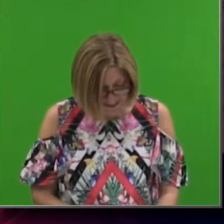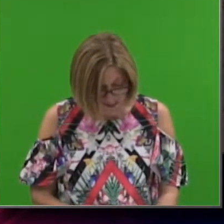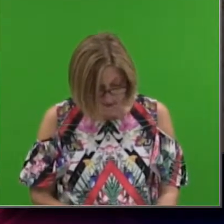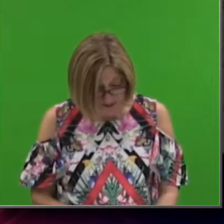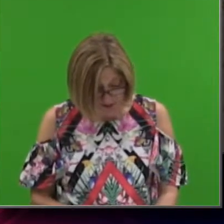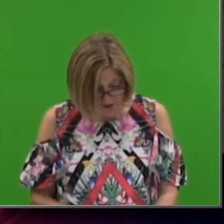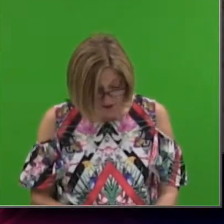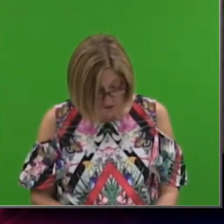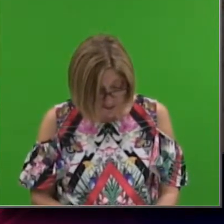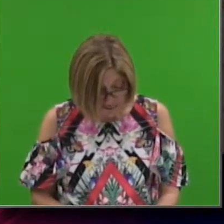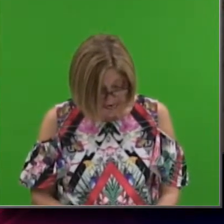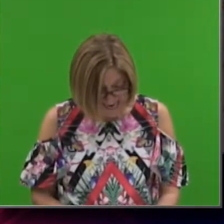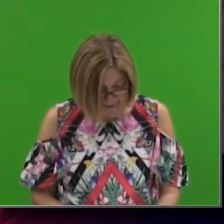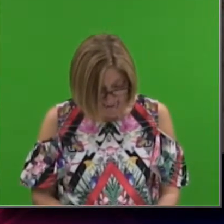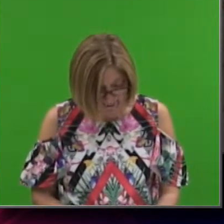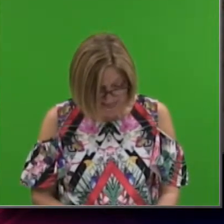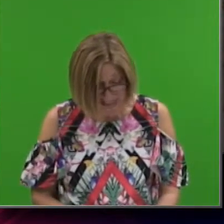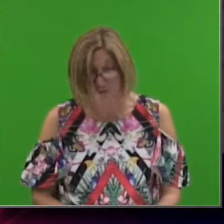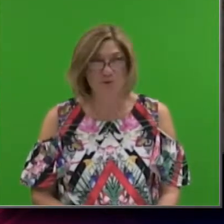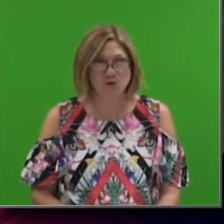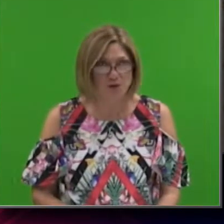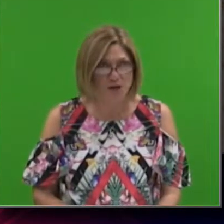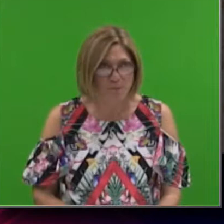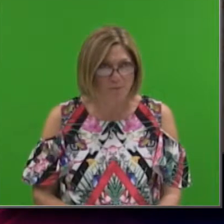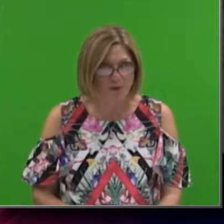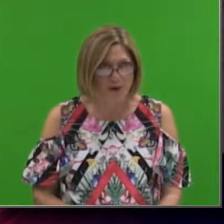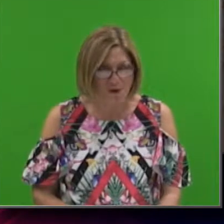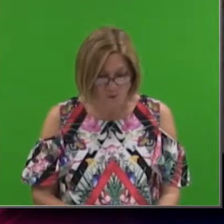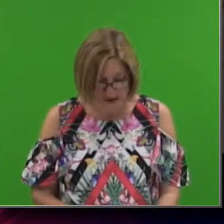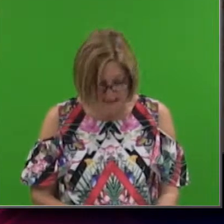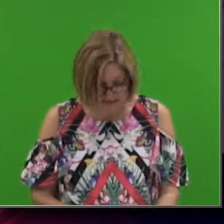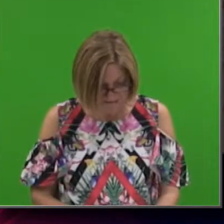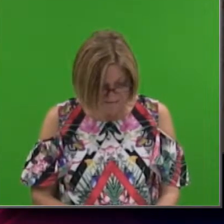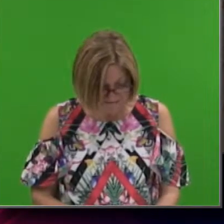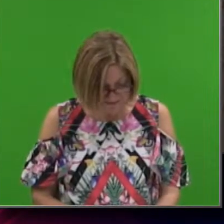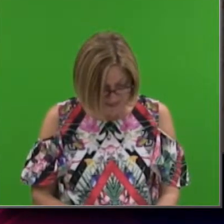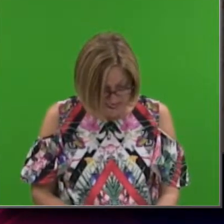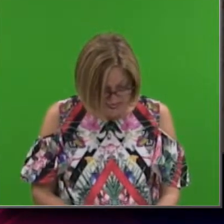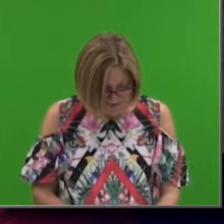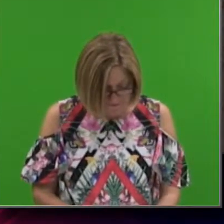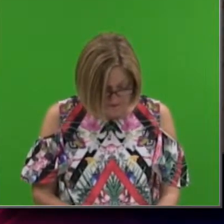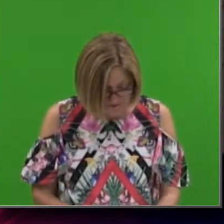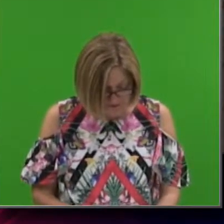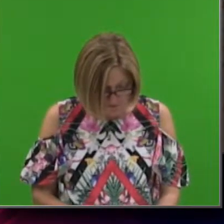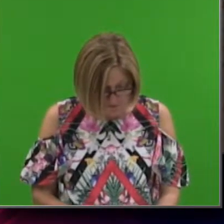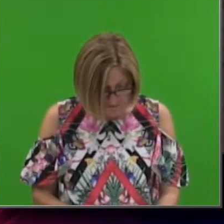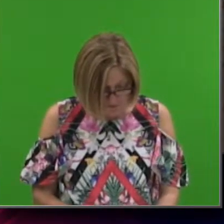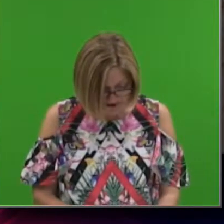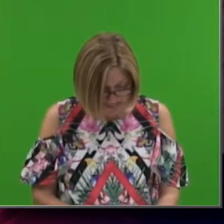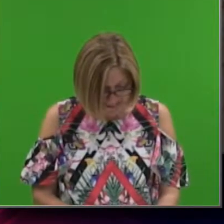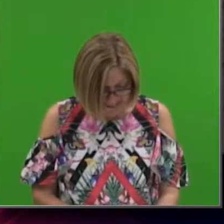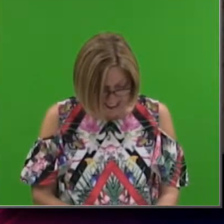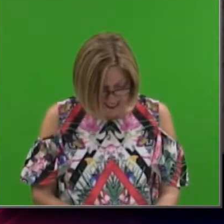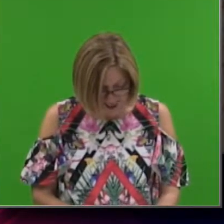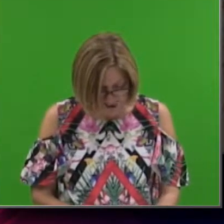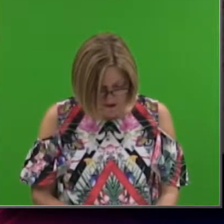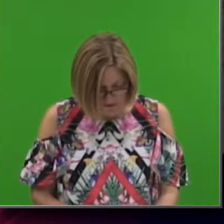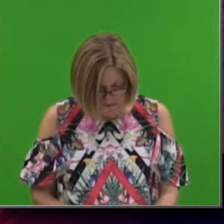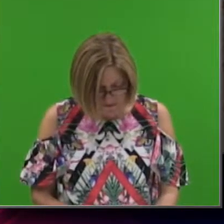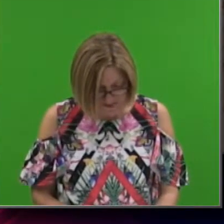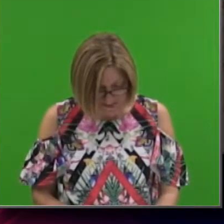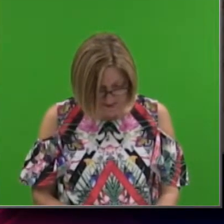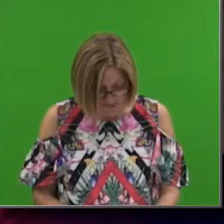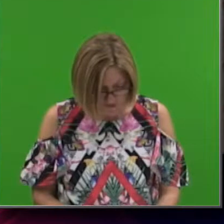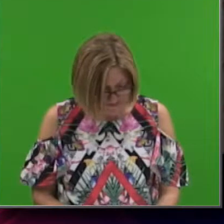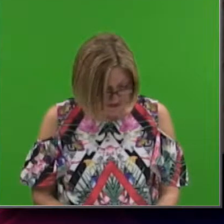as if he's going to turn and bound or jump away." The visitors would tell Arachne, "You are